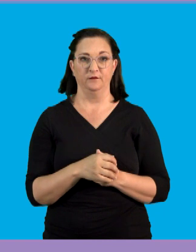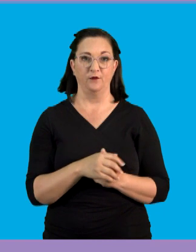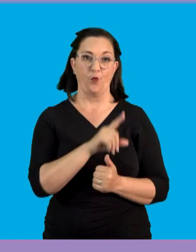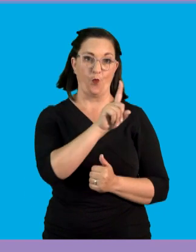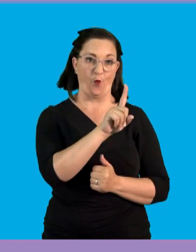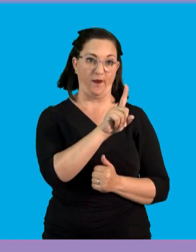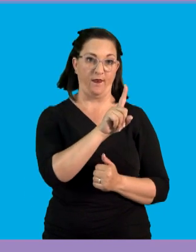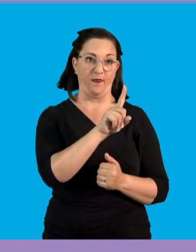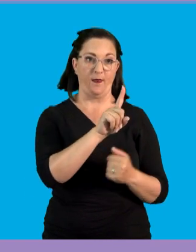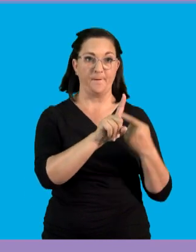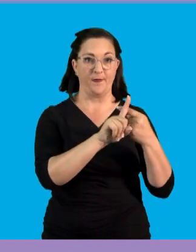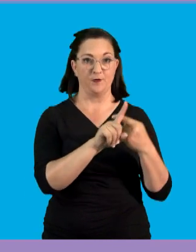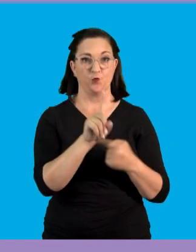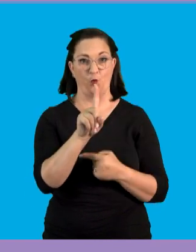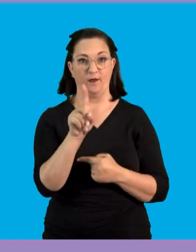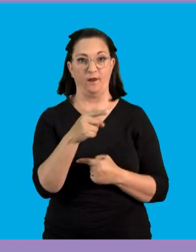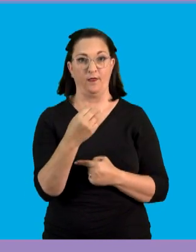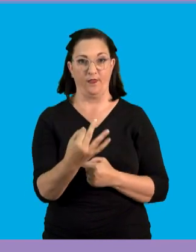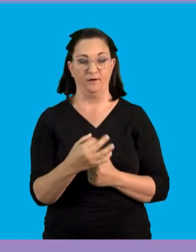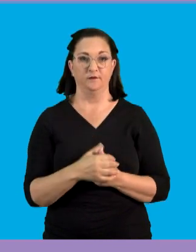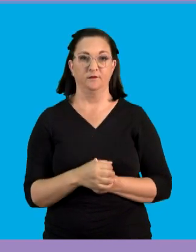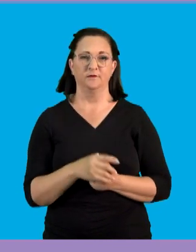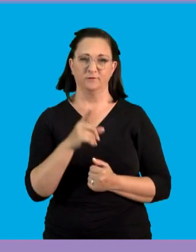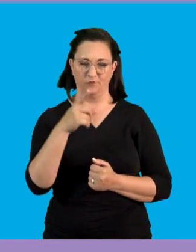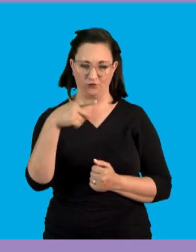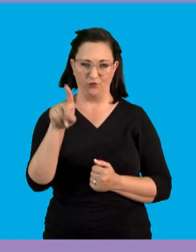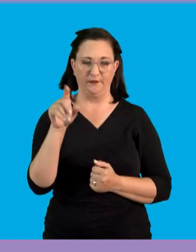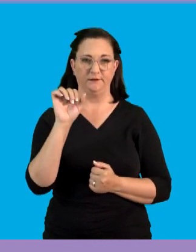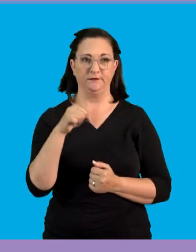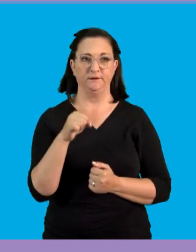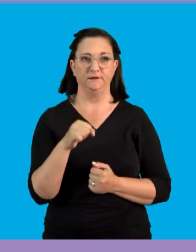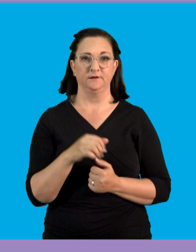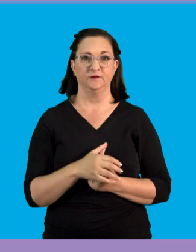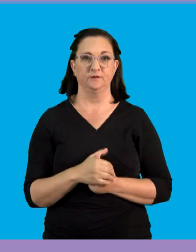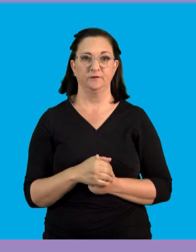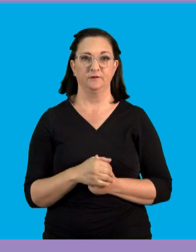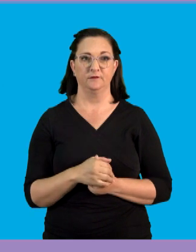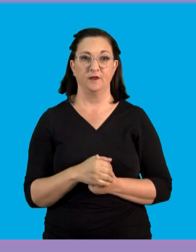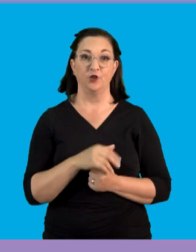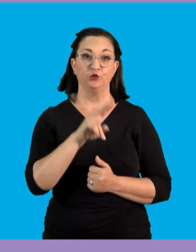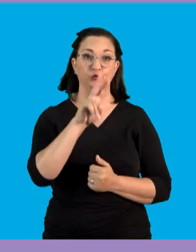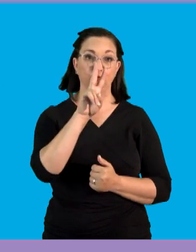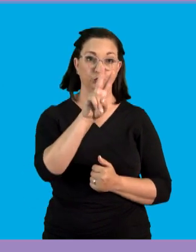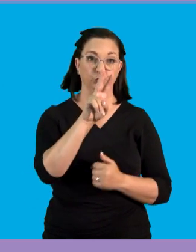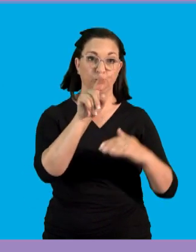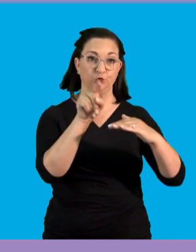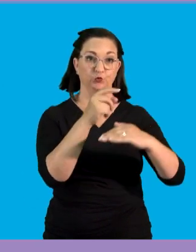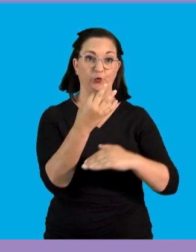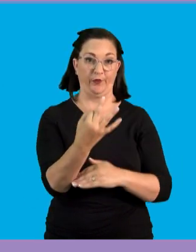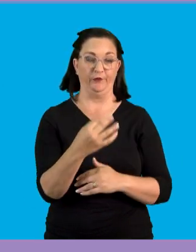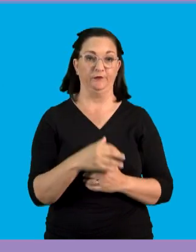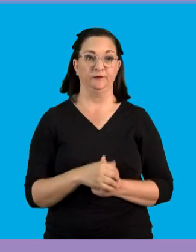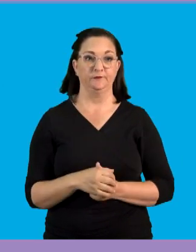add 1 third with 1 third? Yes, you are correct. This means that we are going to now have 2